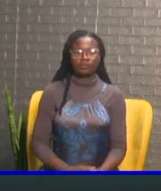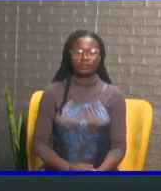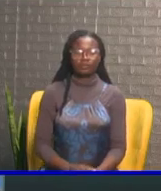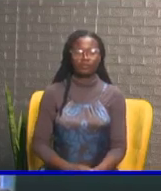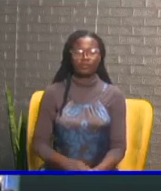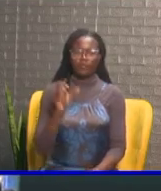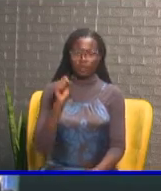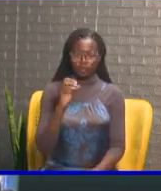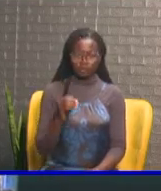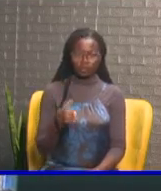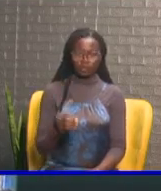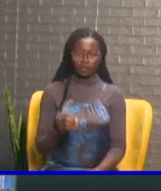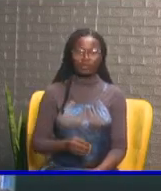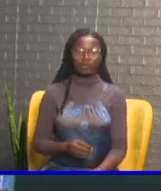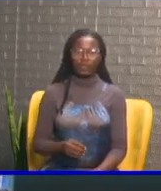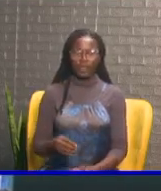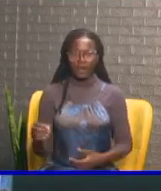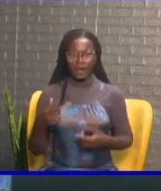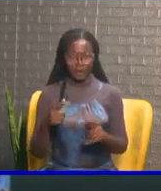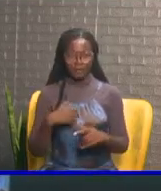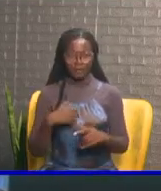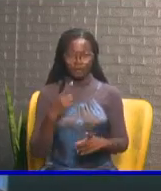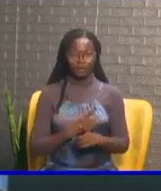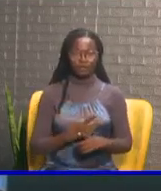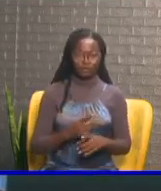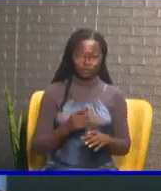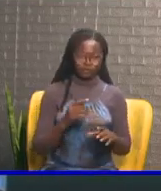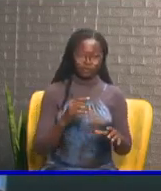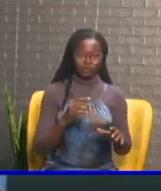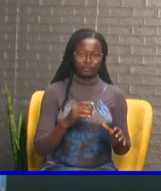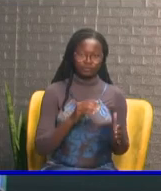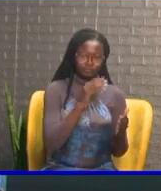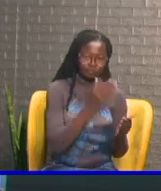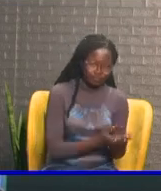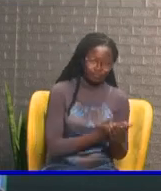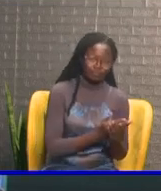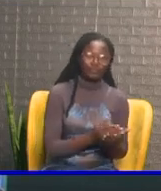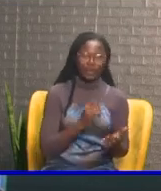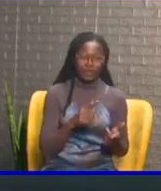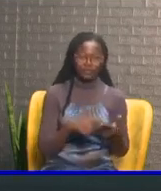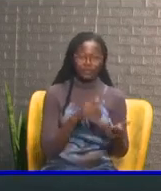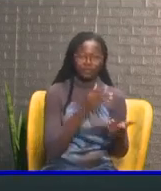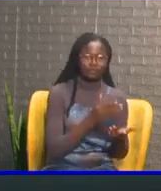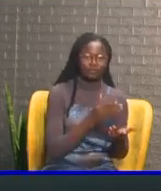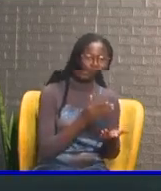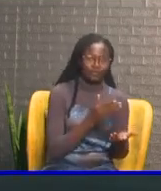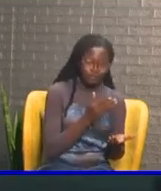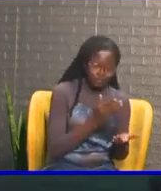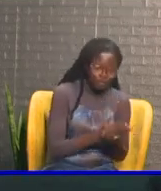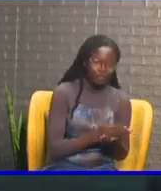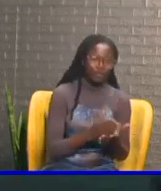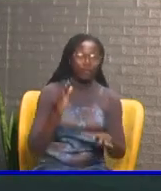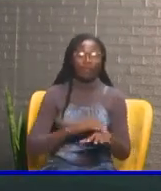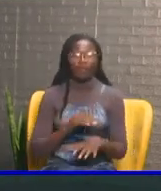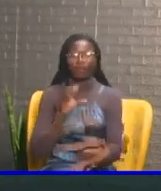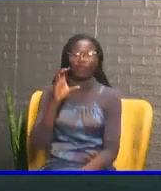So let me just land, because I have to land this on communion. Abby? Let me just land.